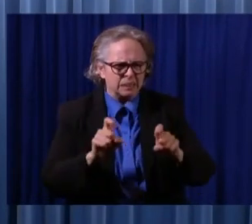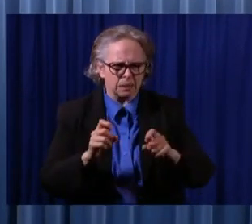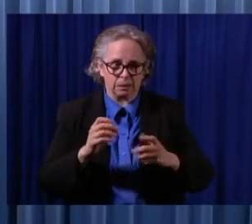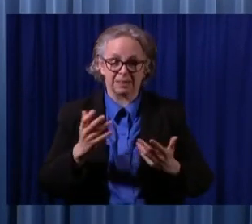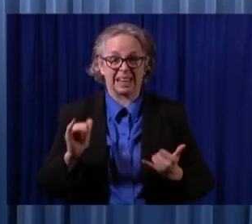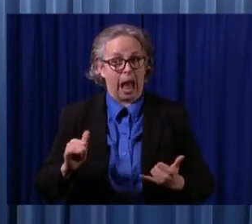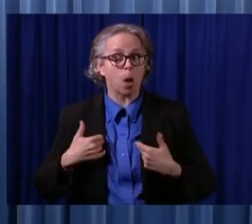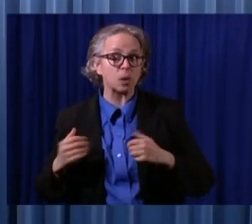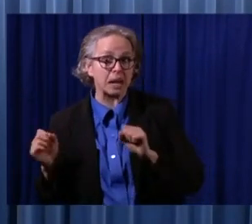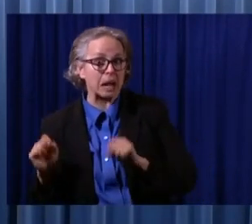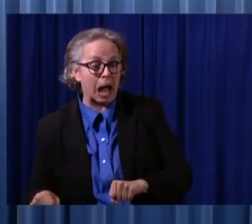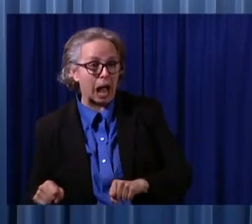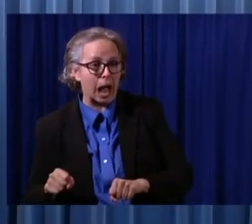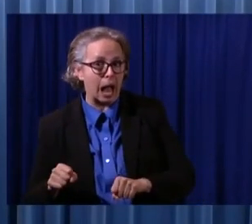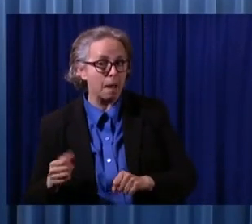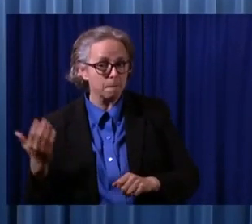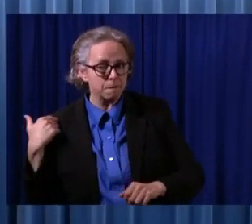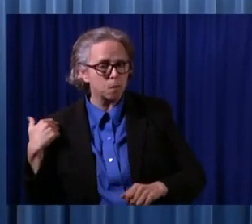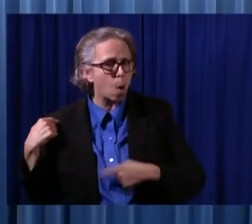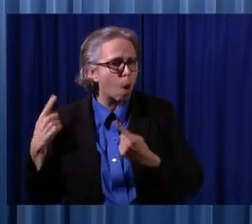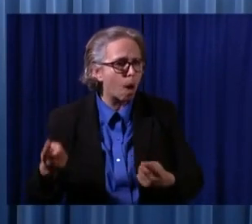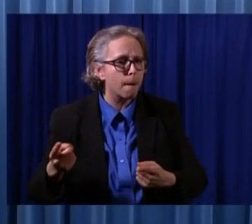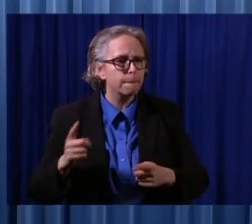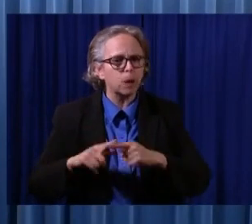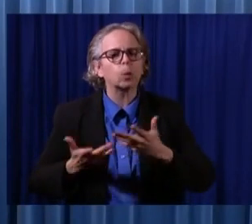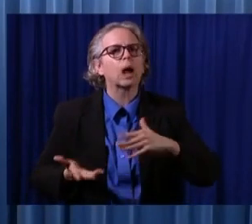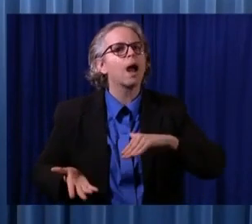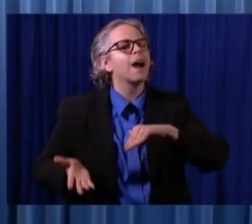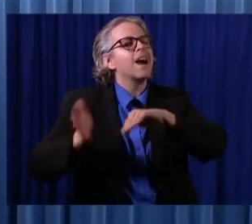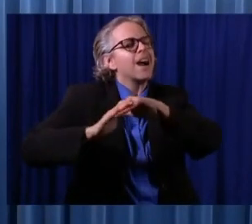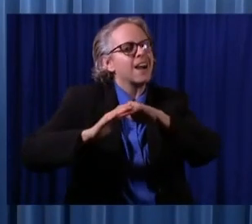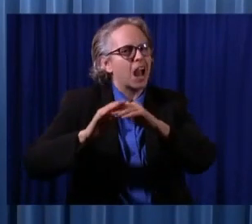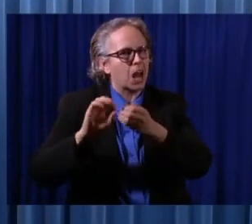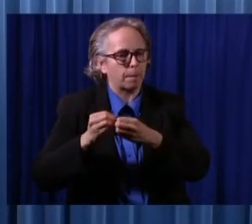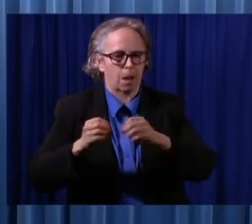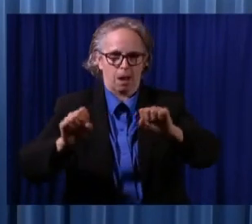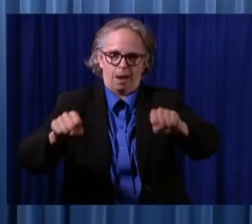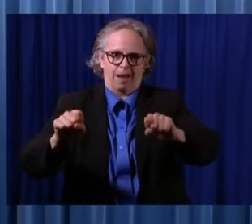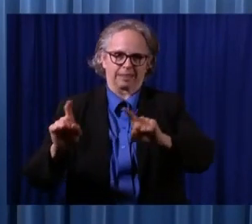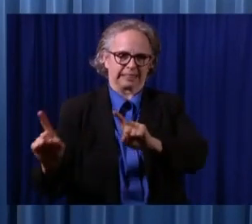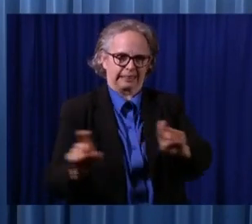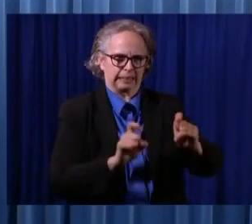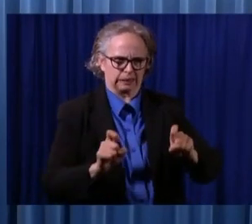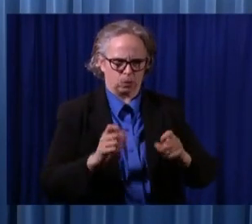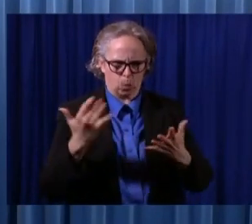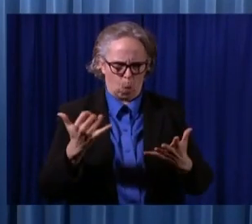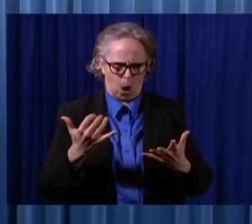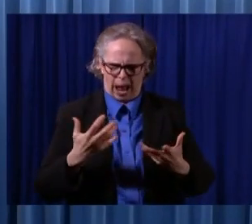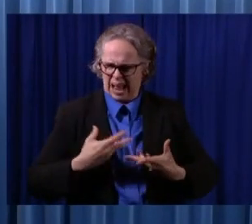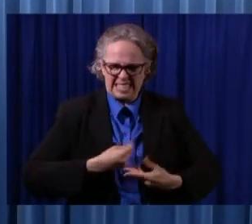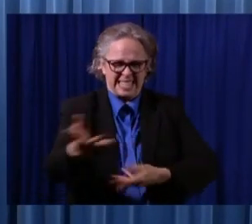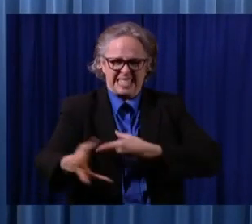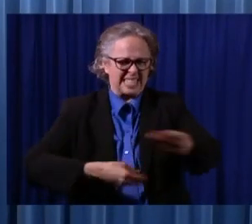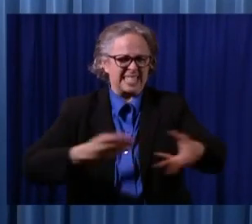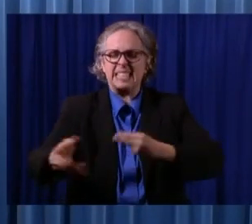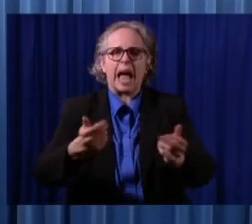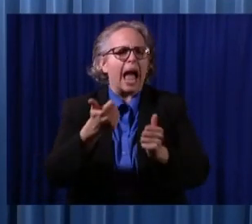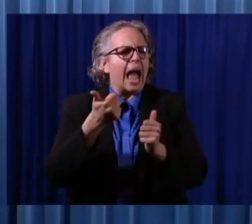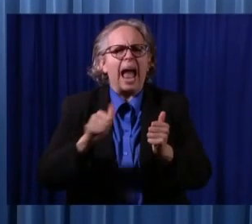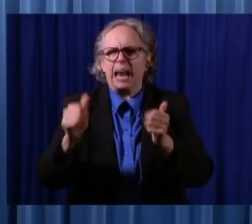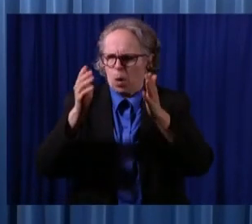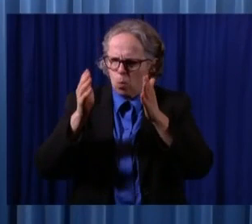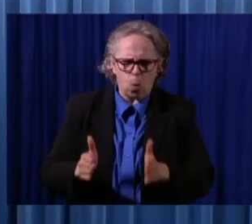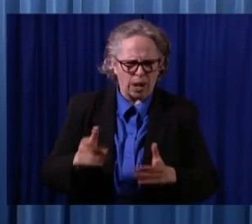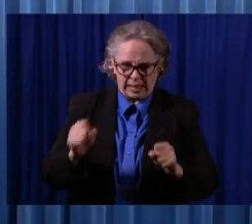That capacity continues to go up, and so we now can test anybody who wants